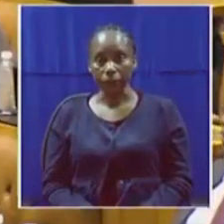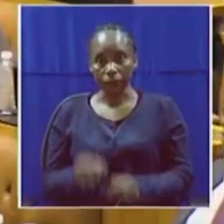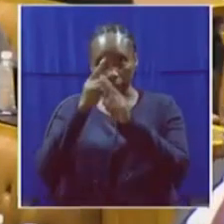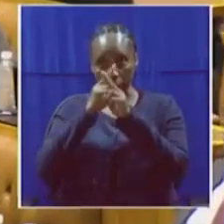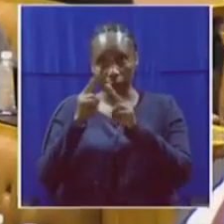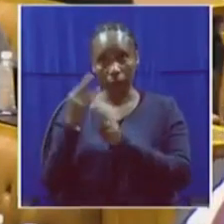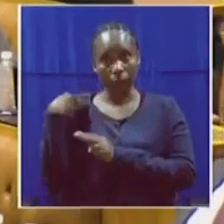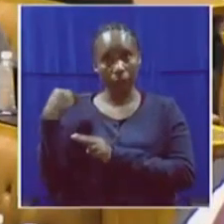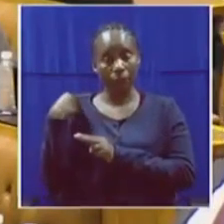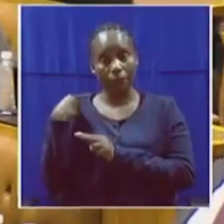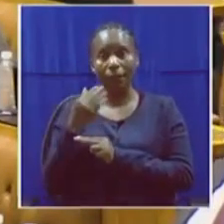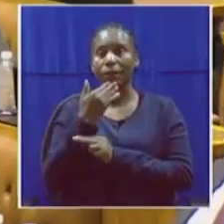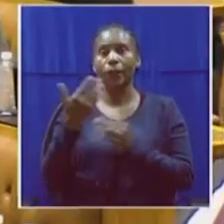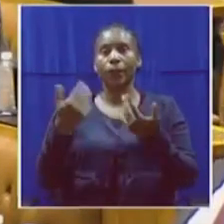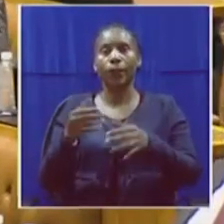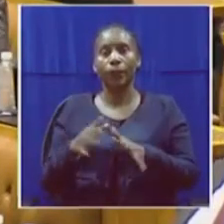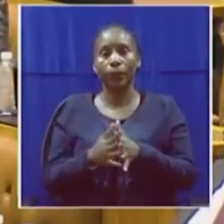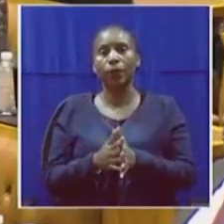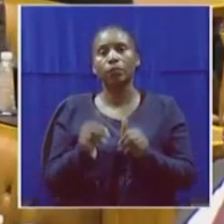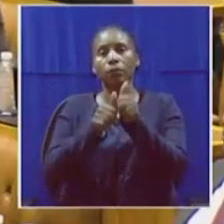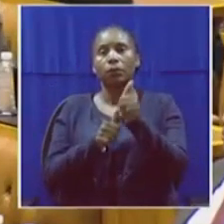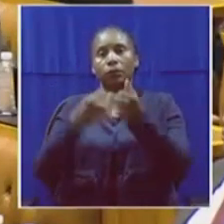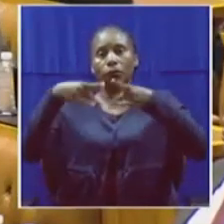Thank you very much, Deputy Chair.